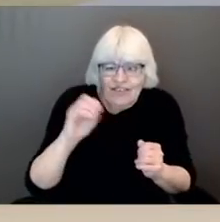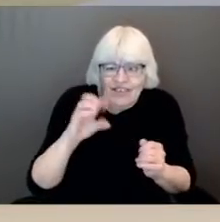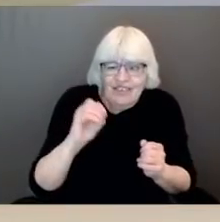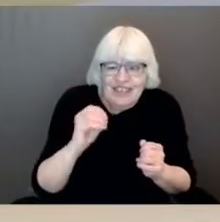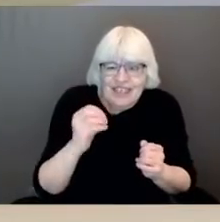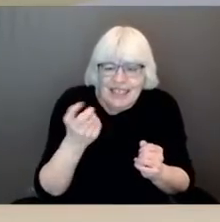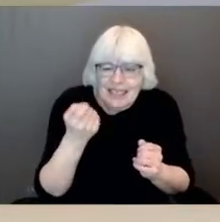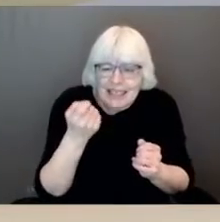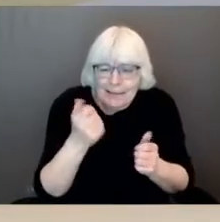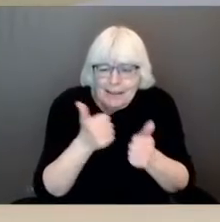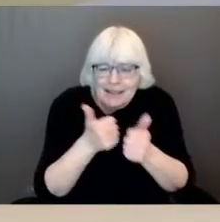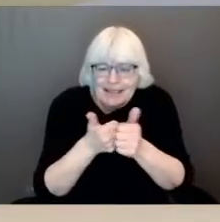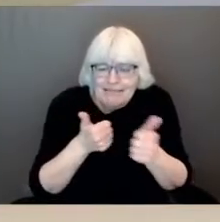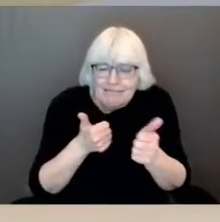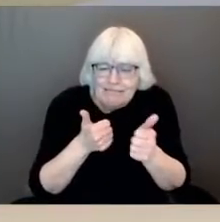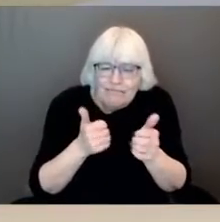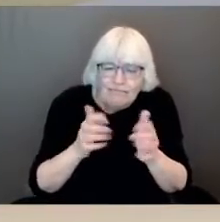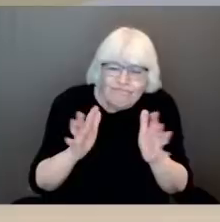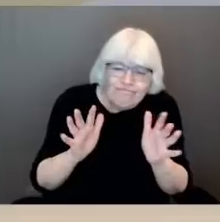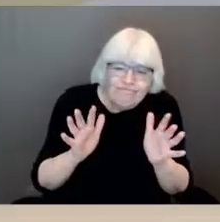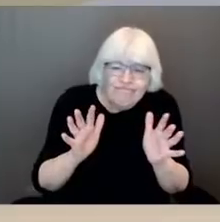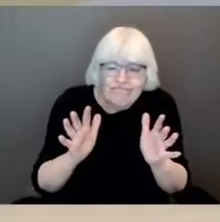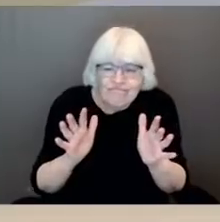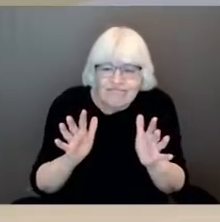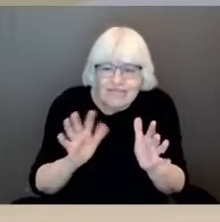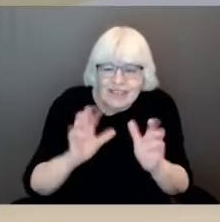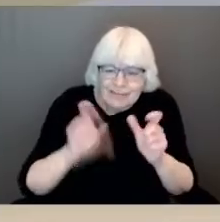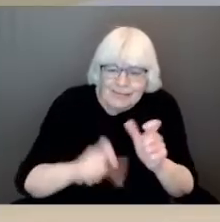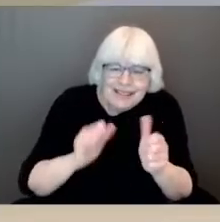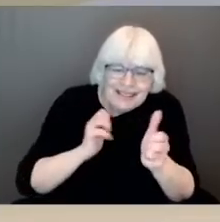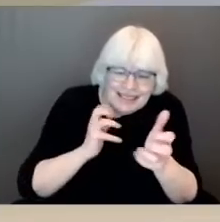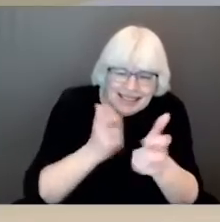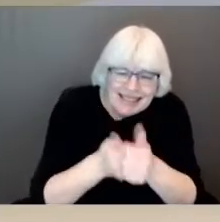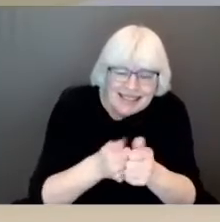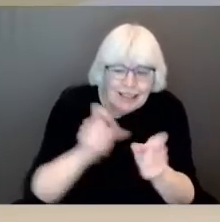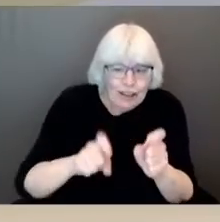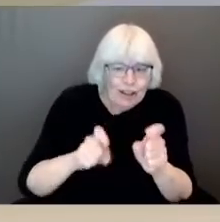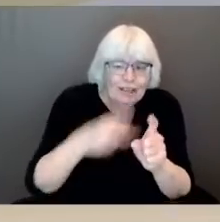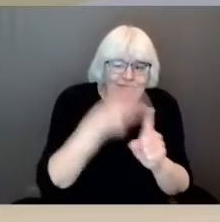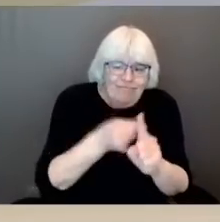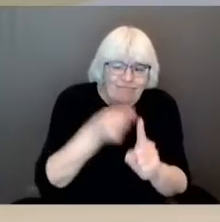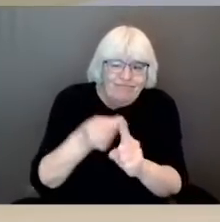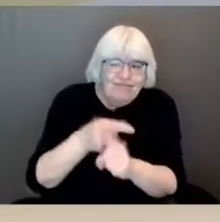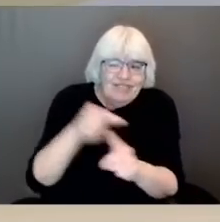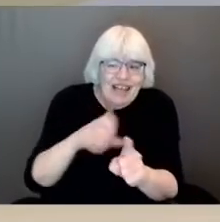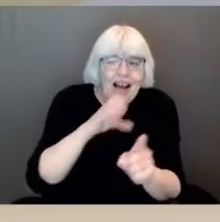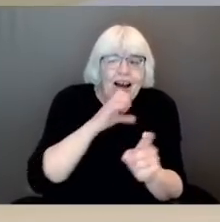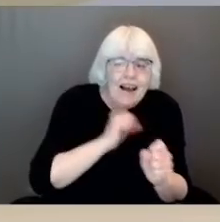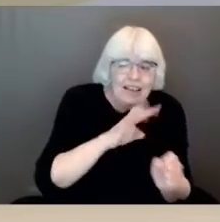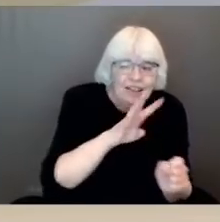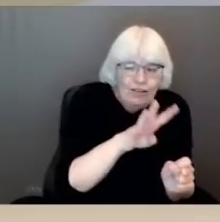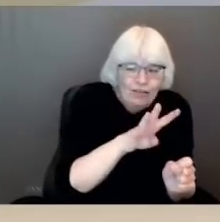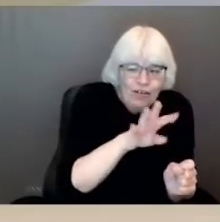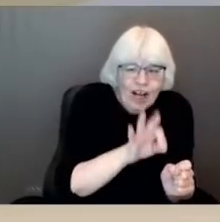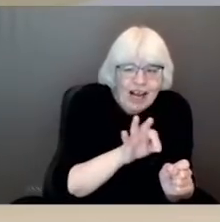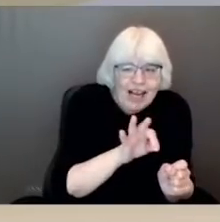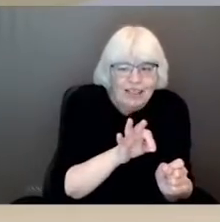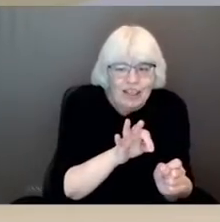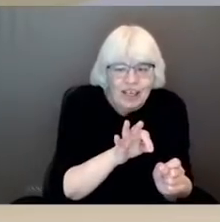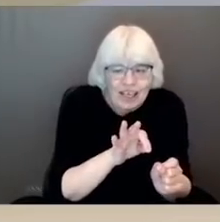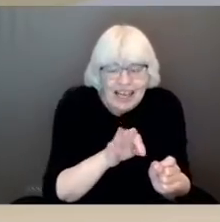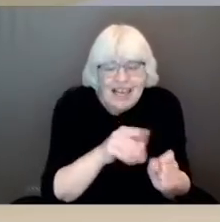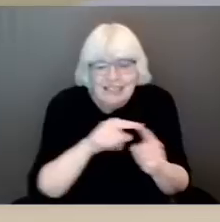excellent average. In particular, those age 40 to 49, 84% are fully vaccinated. Age 30